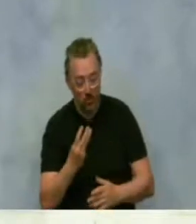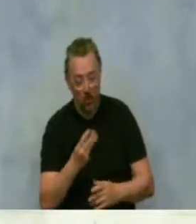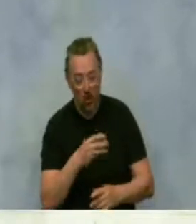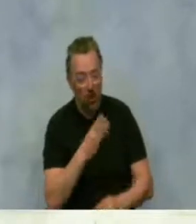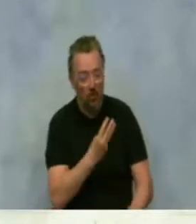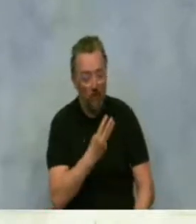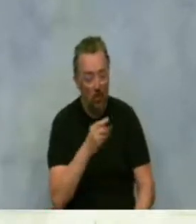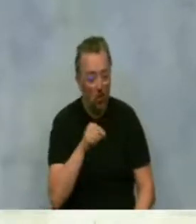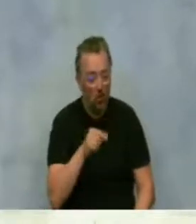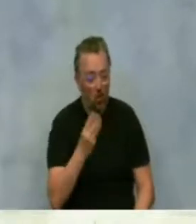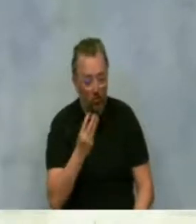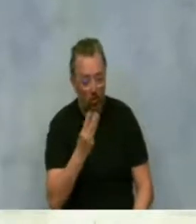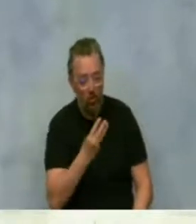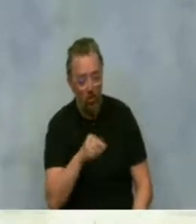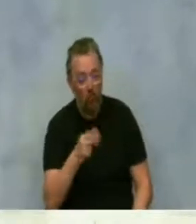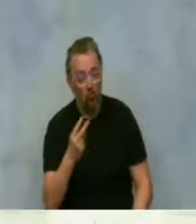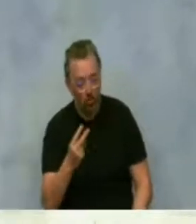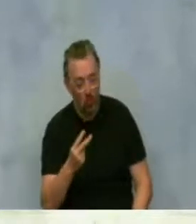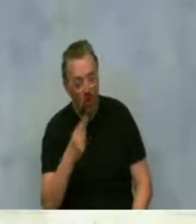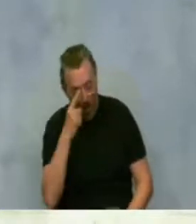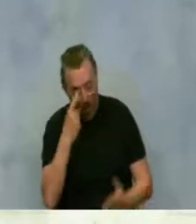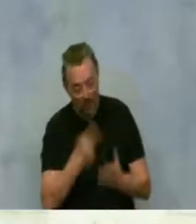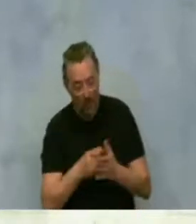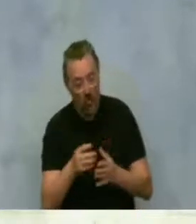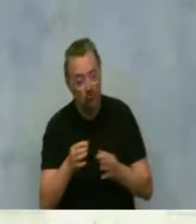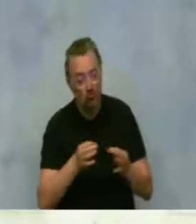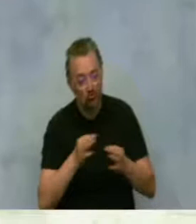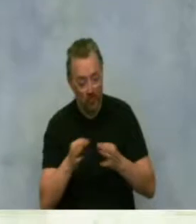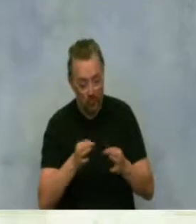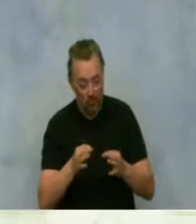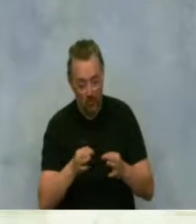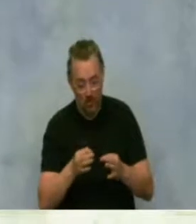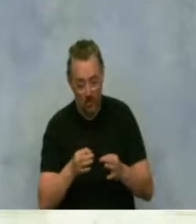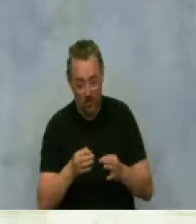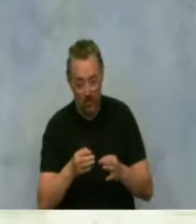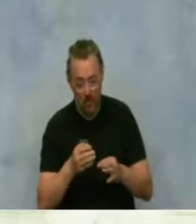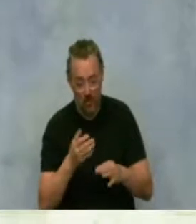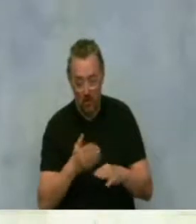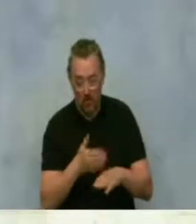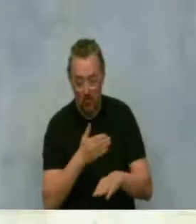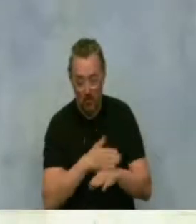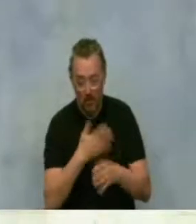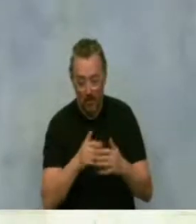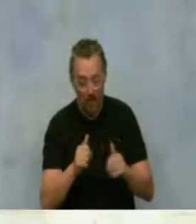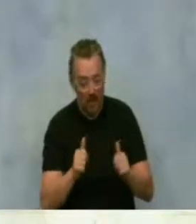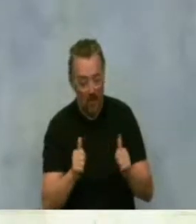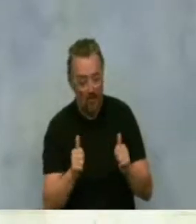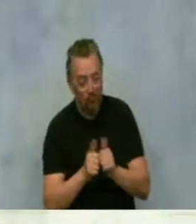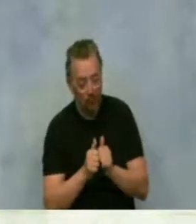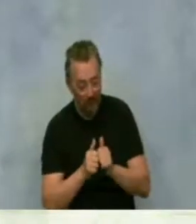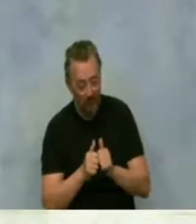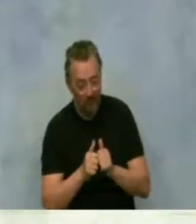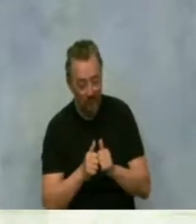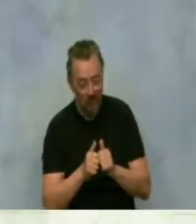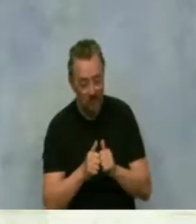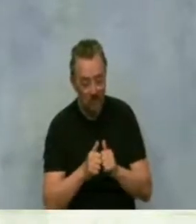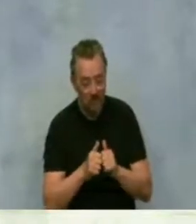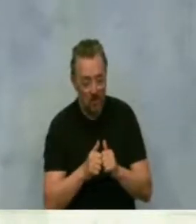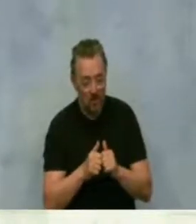3.2 confirm that the previous strategy was approved by the current strategy was approved by the council